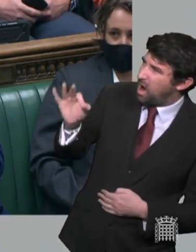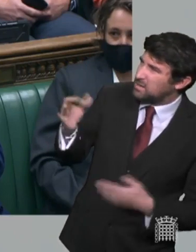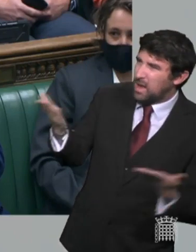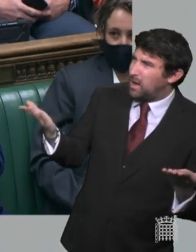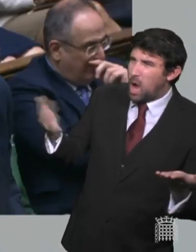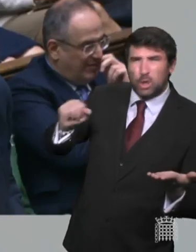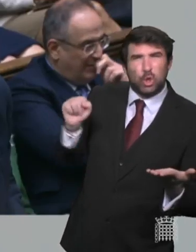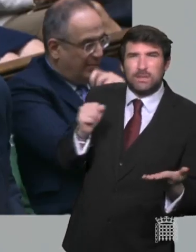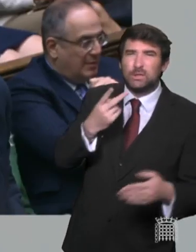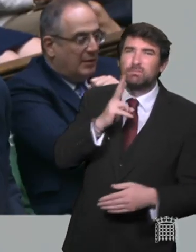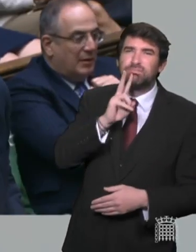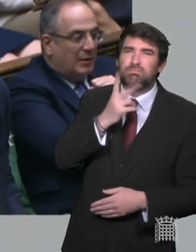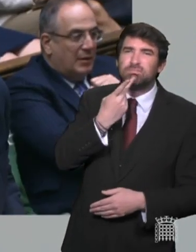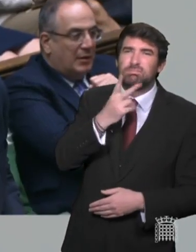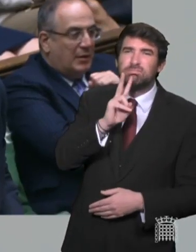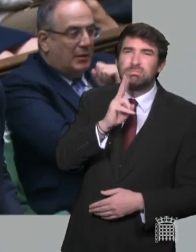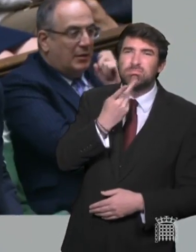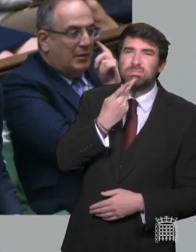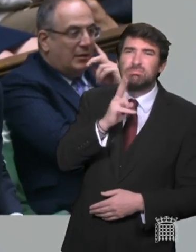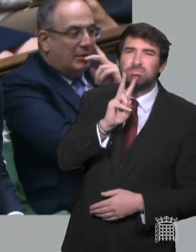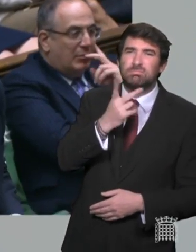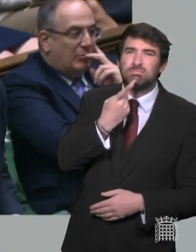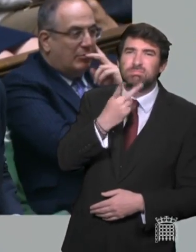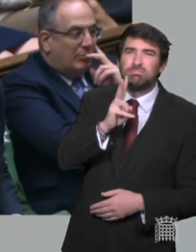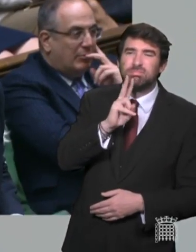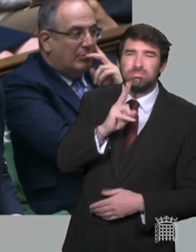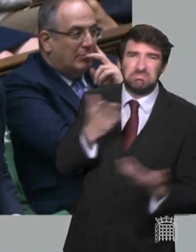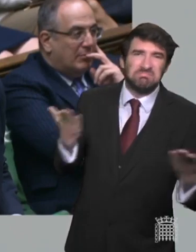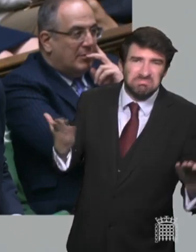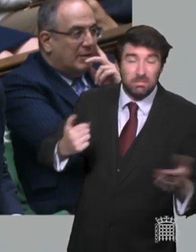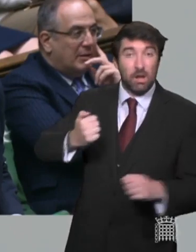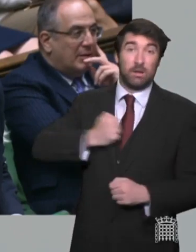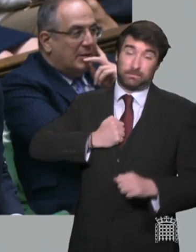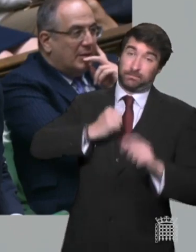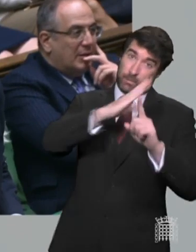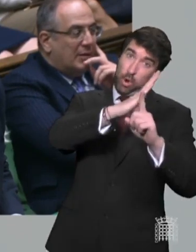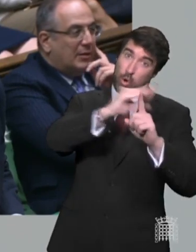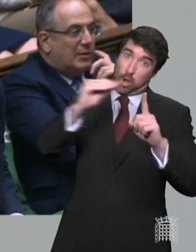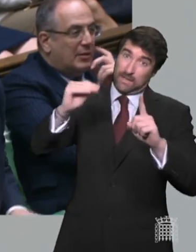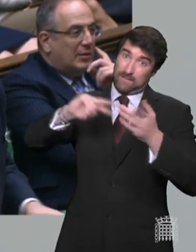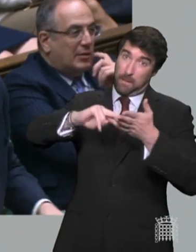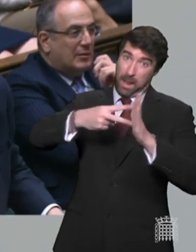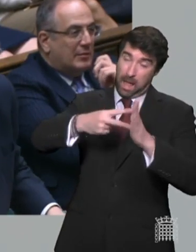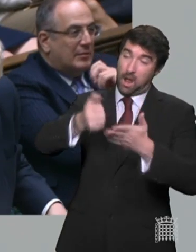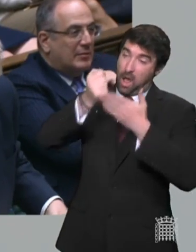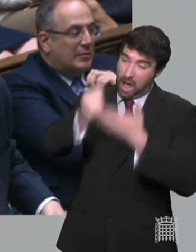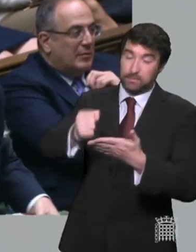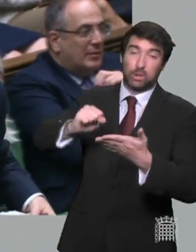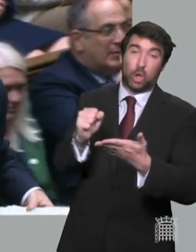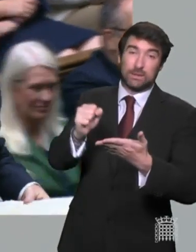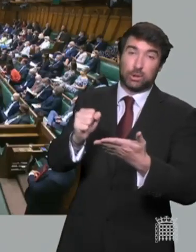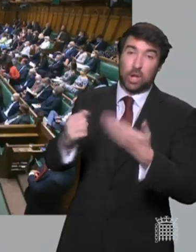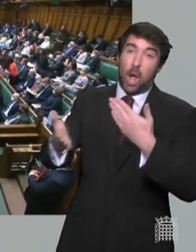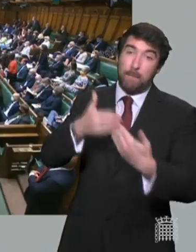is more cash for people in Scotland. It's more investment for families in Scotland. It's good for Scotland and good for the whole of the United